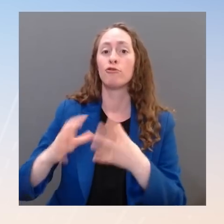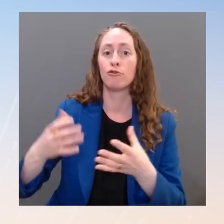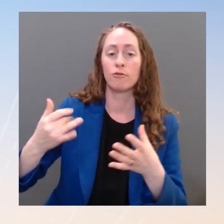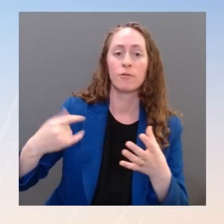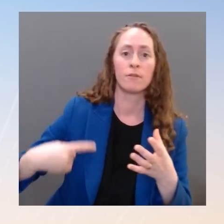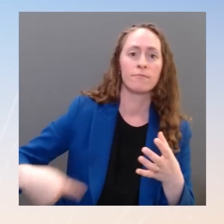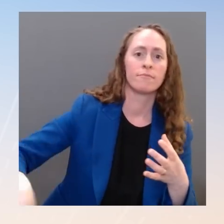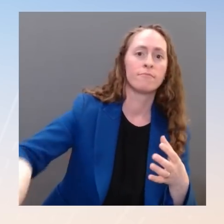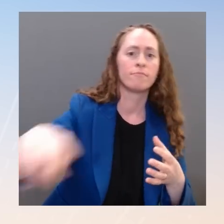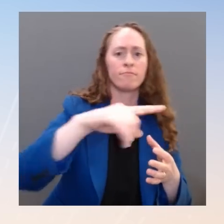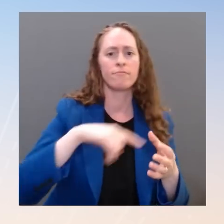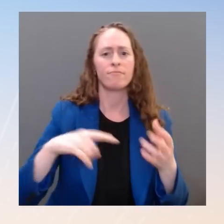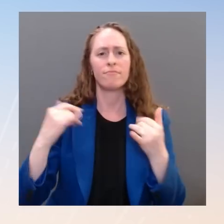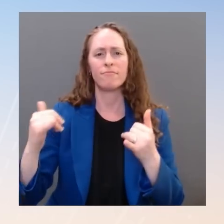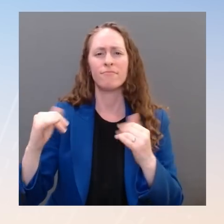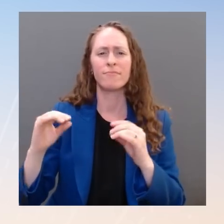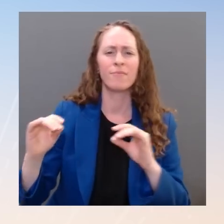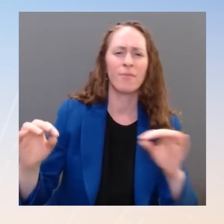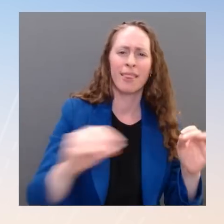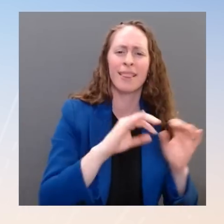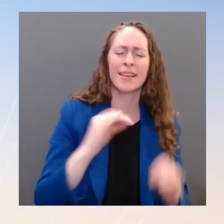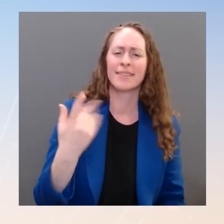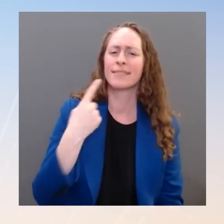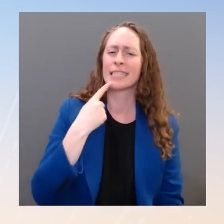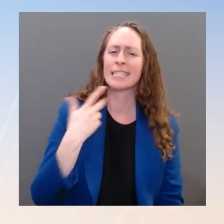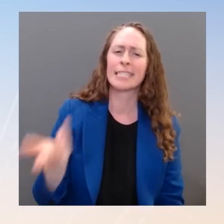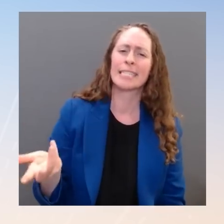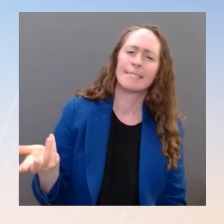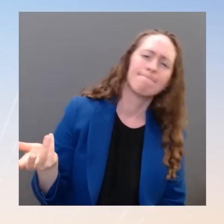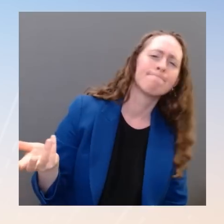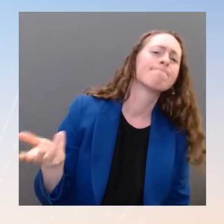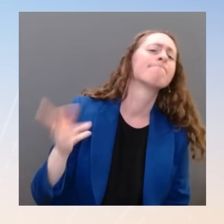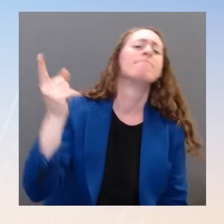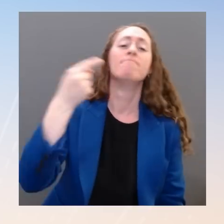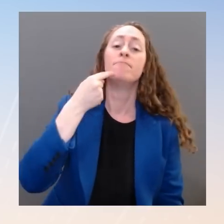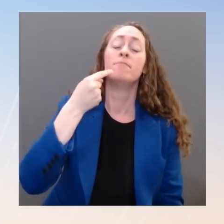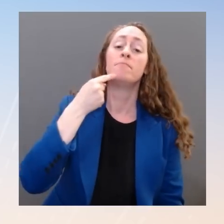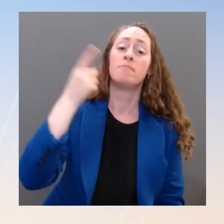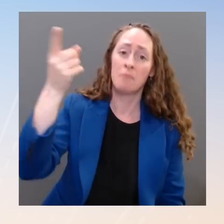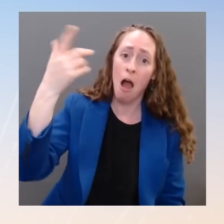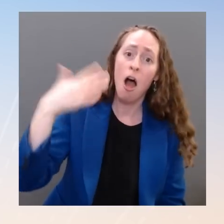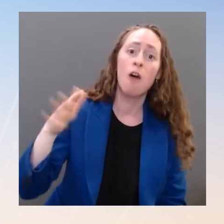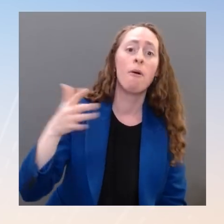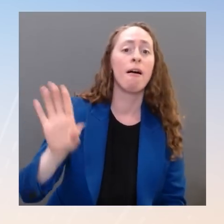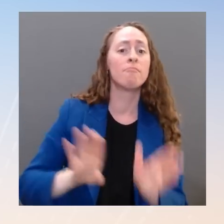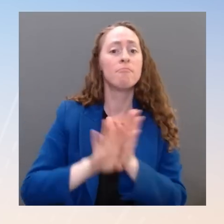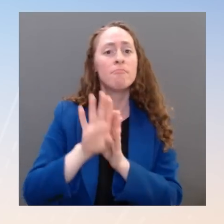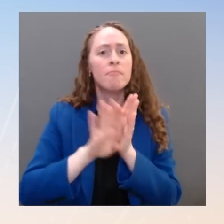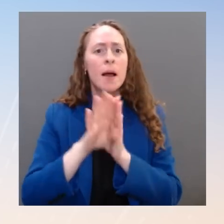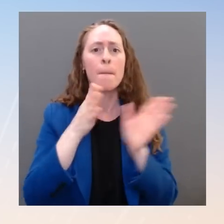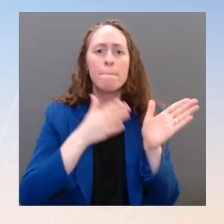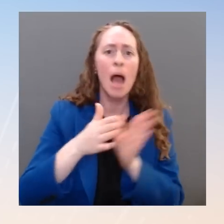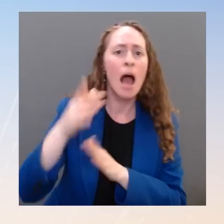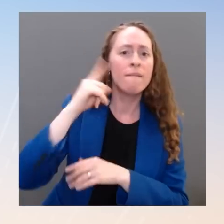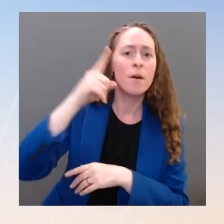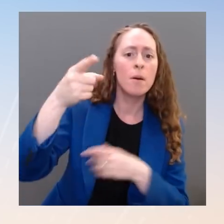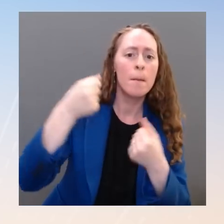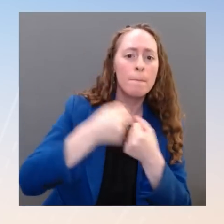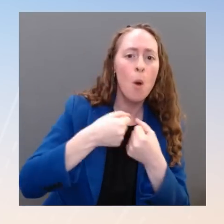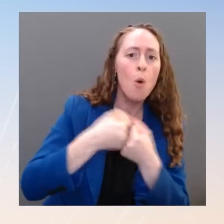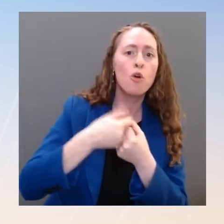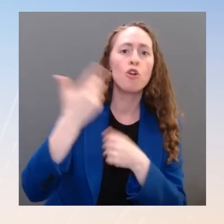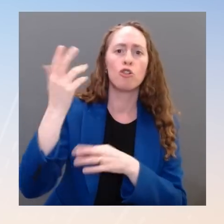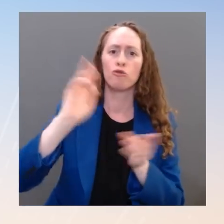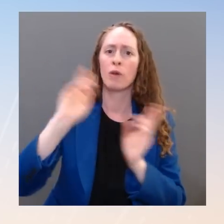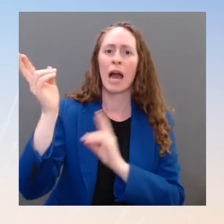though you've been saying there's this comprehensive plan to deal with the border after Title 42 is lifted, she has not seen a comprehensive plan. She said she did not